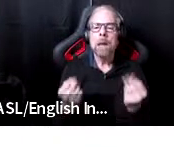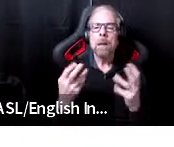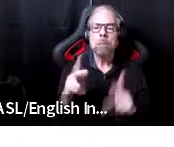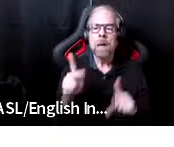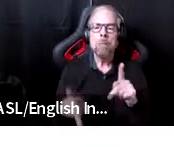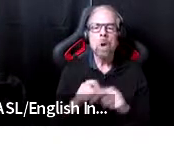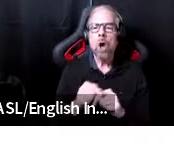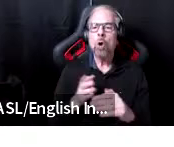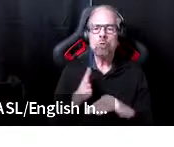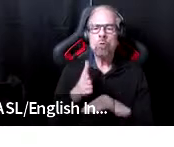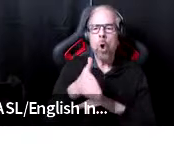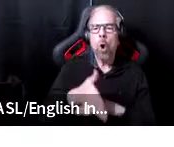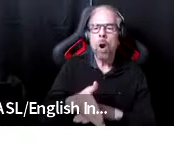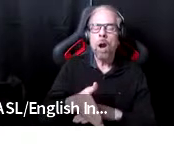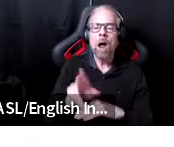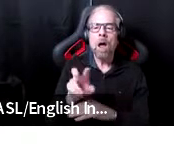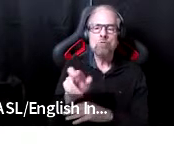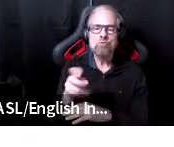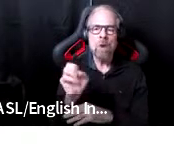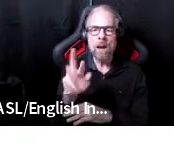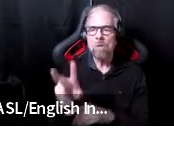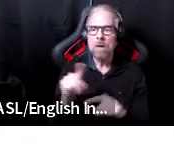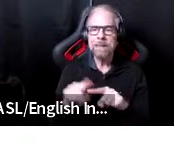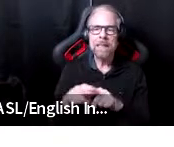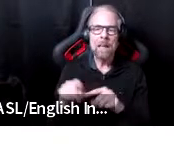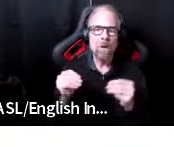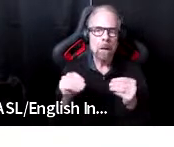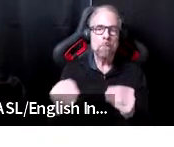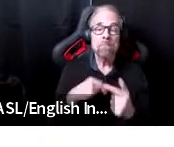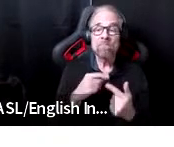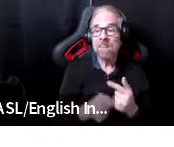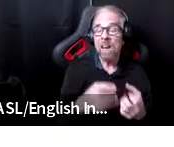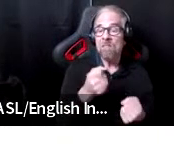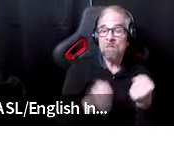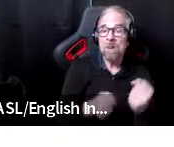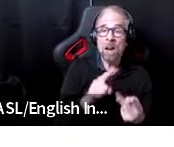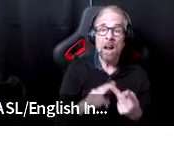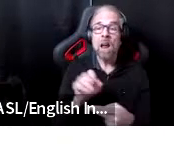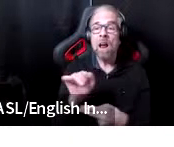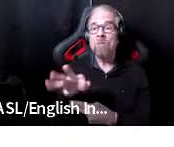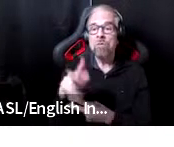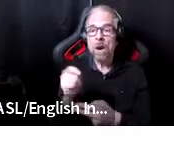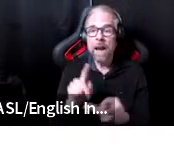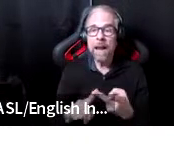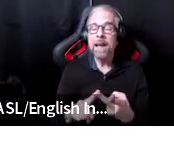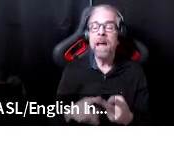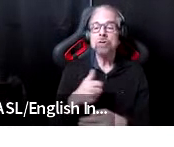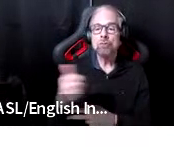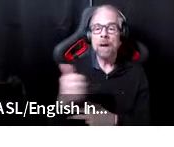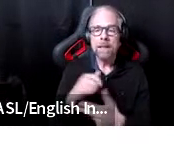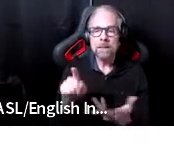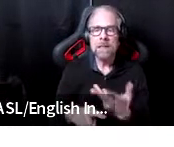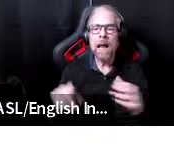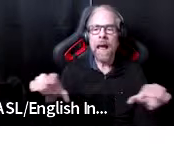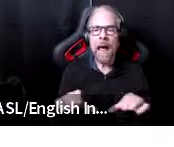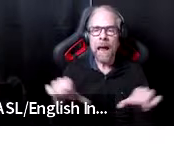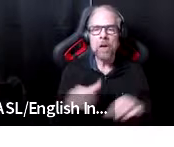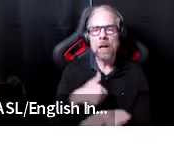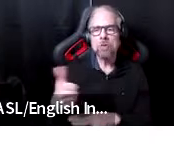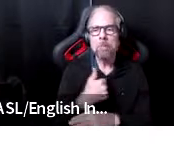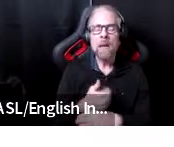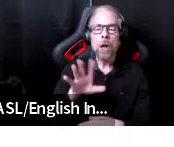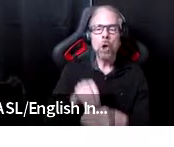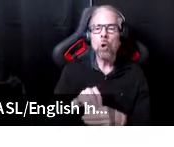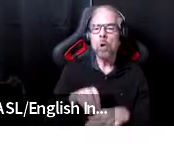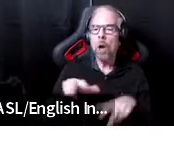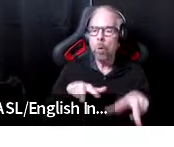the river by mode. So it covers in vehicles, in freight, transit, and then active transportation, including walk, bike,